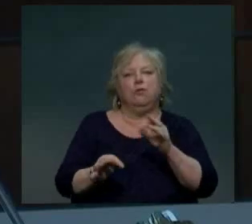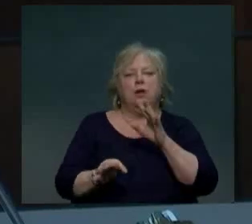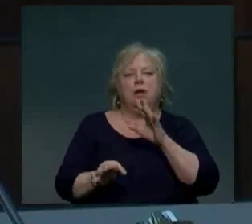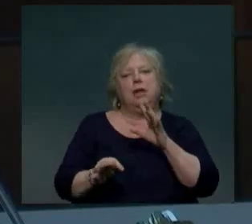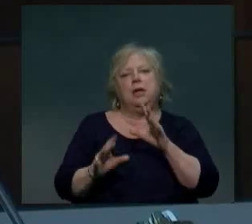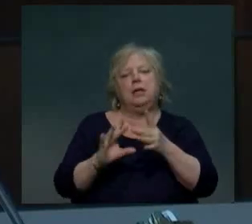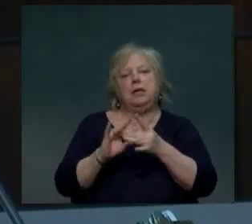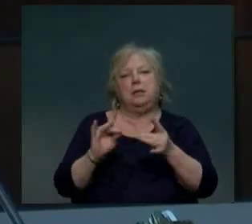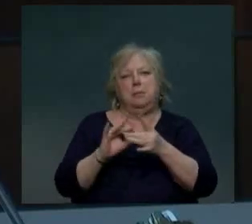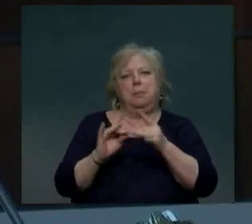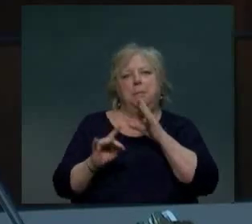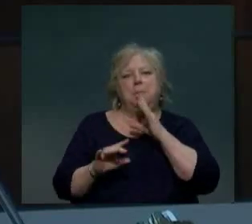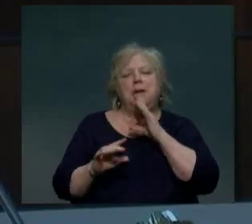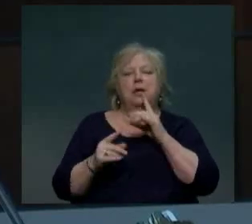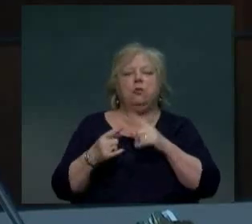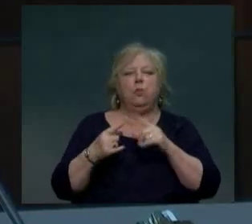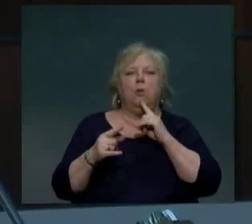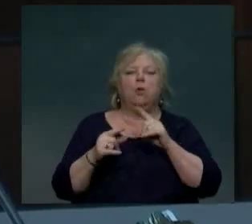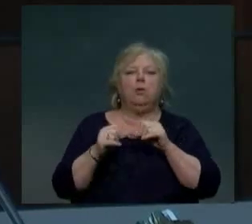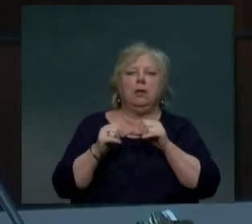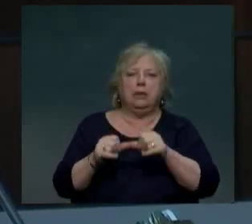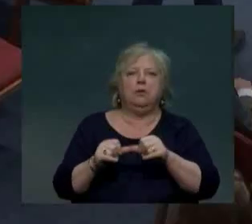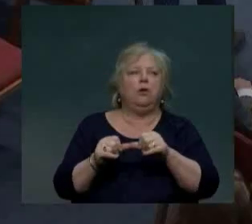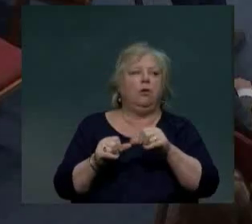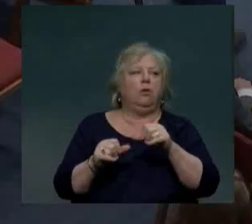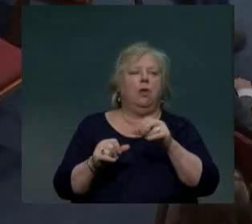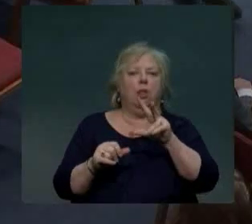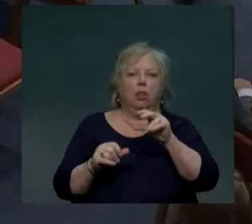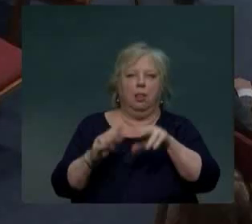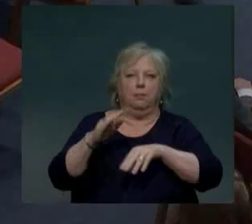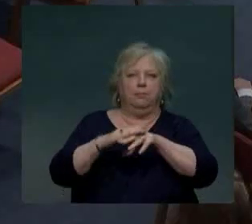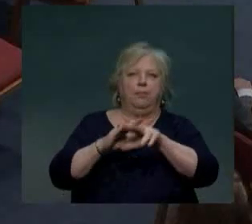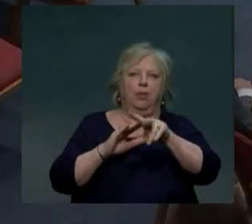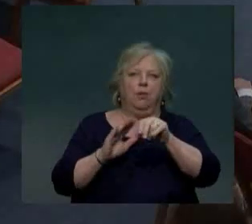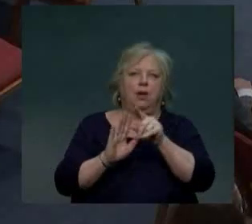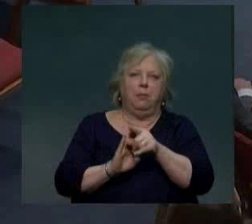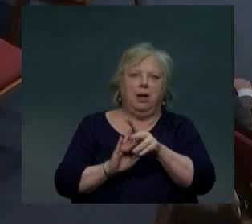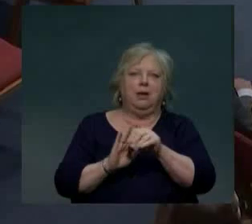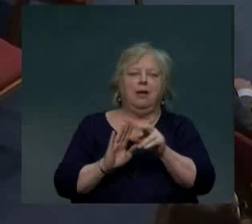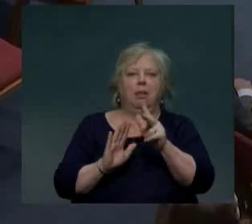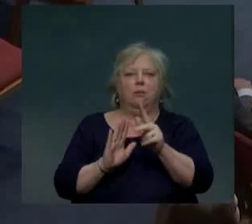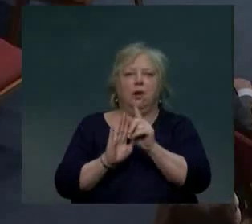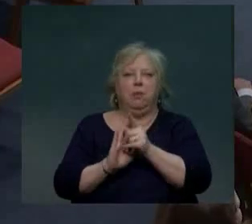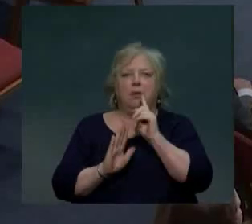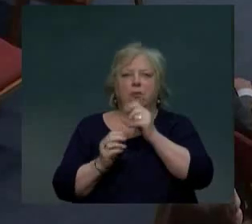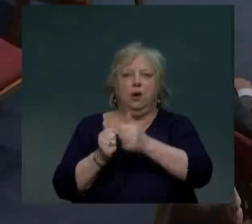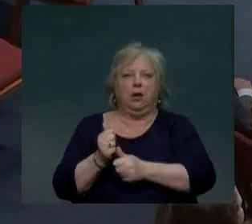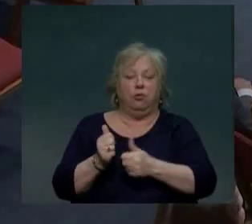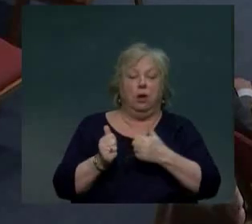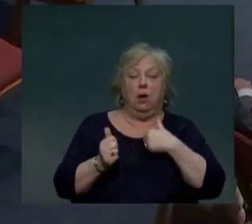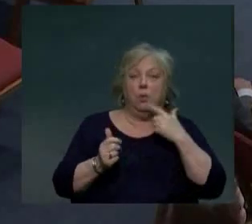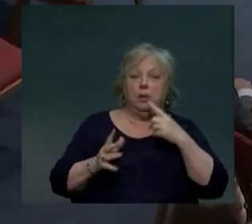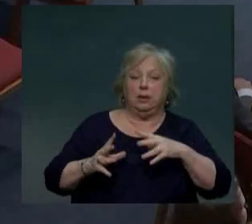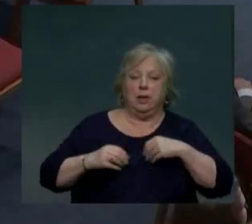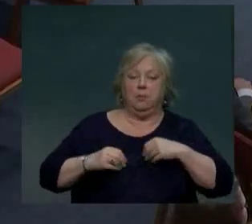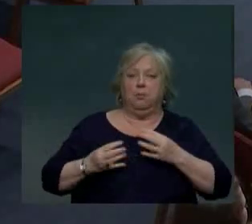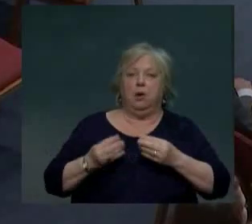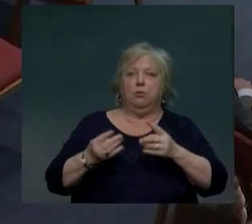and 3 minutes per person allotment. Do I have a motion to adjourn? To adjourn.